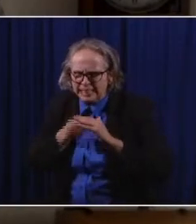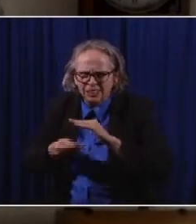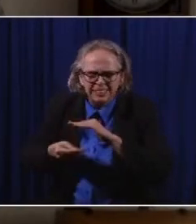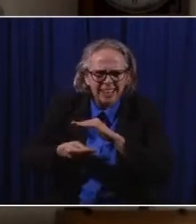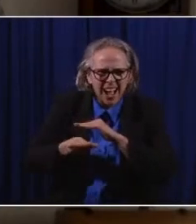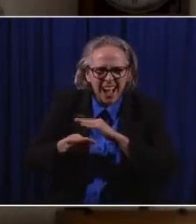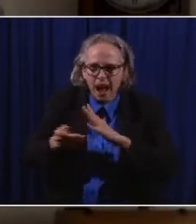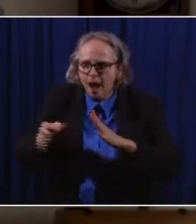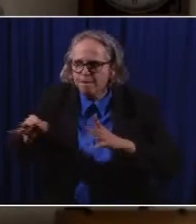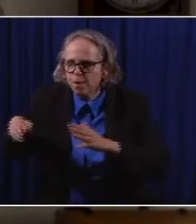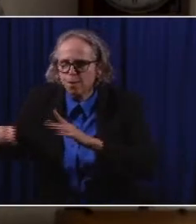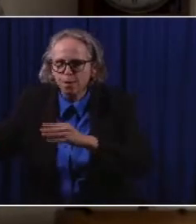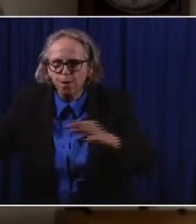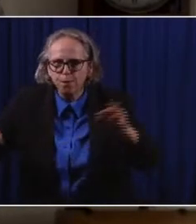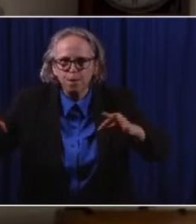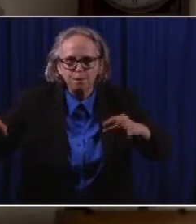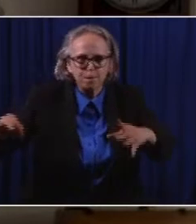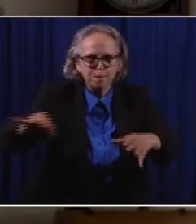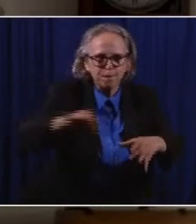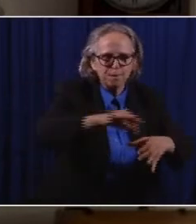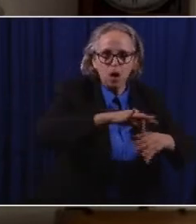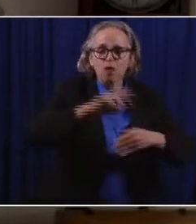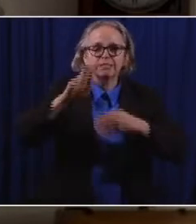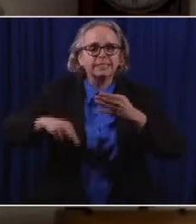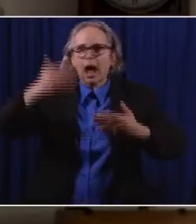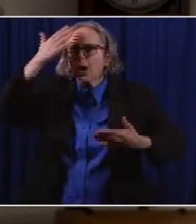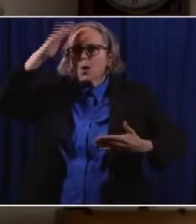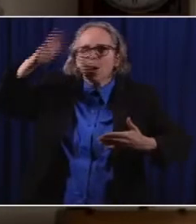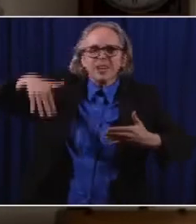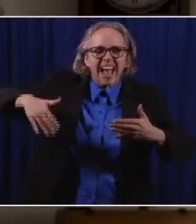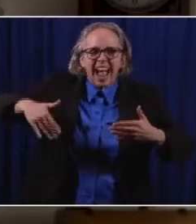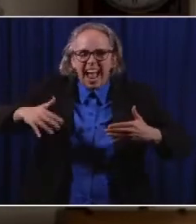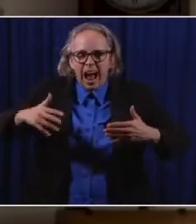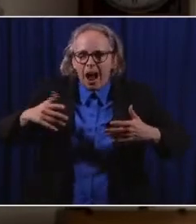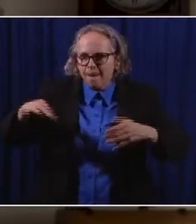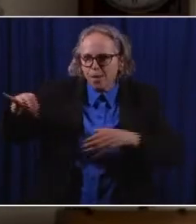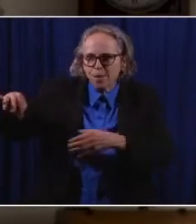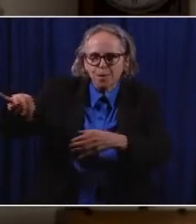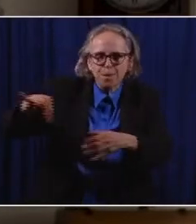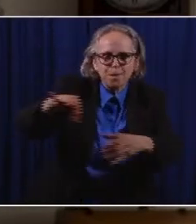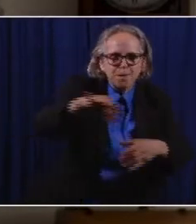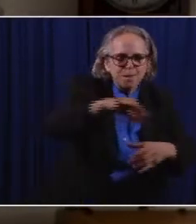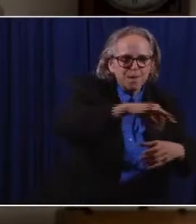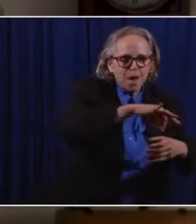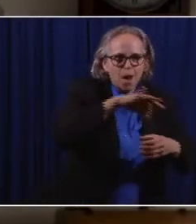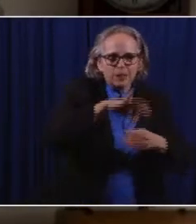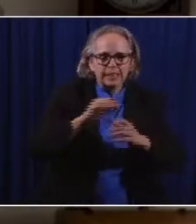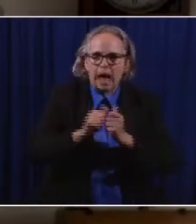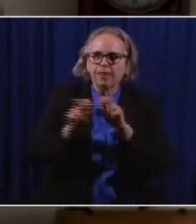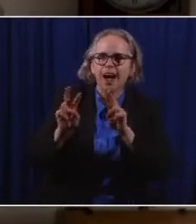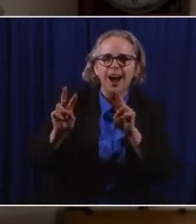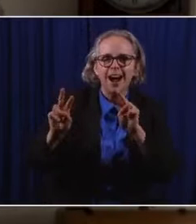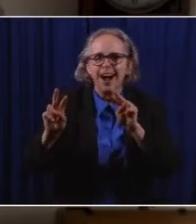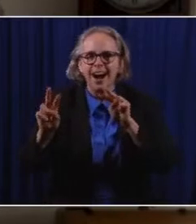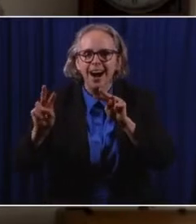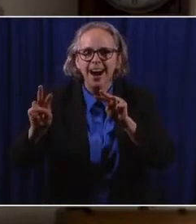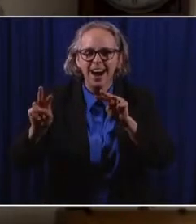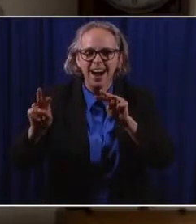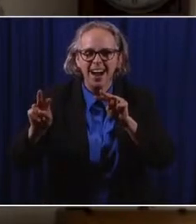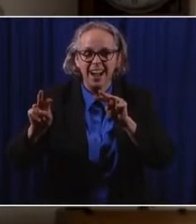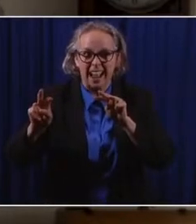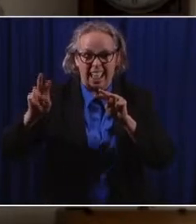whole. What results from the fitting together of these secrets is, of course, the